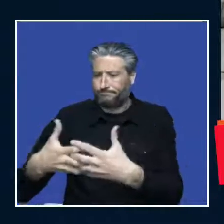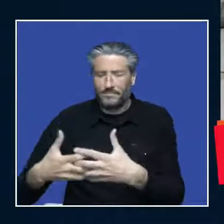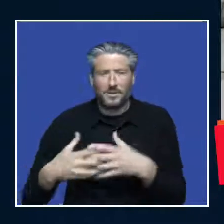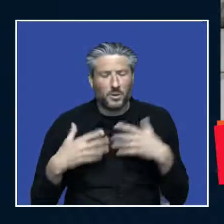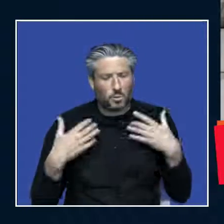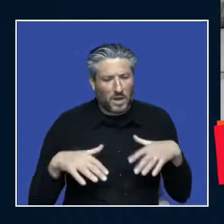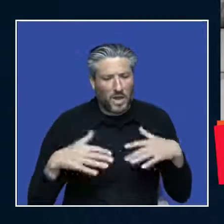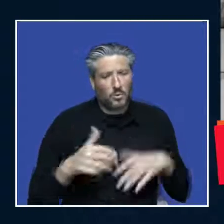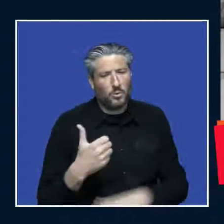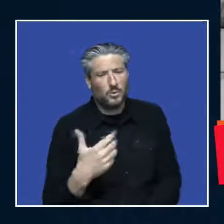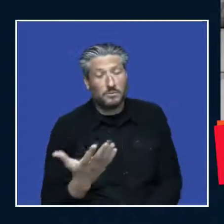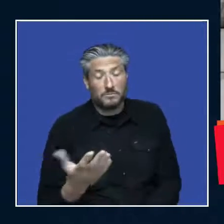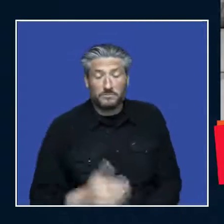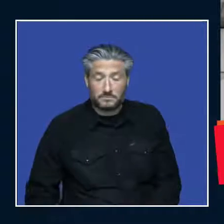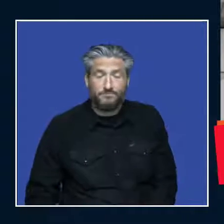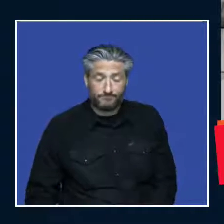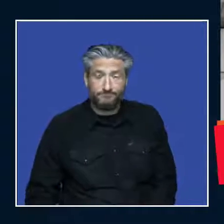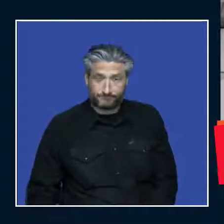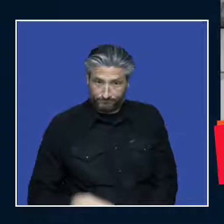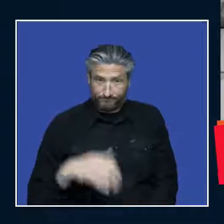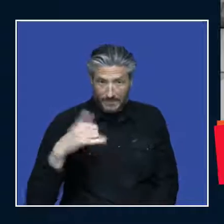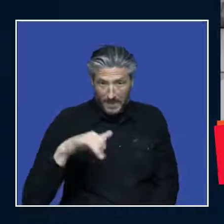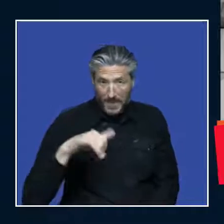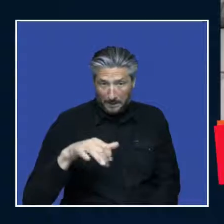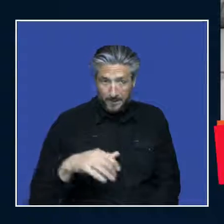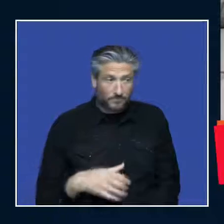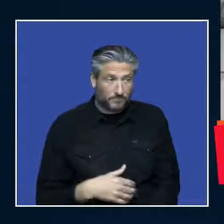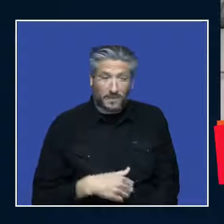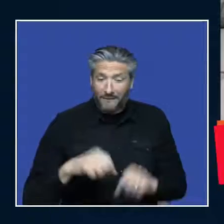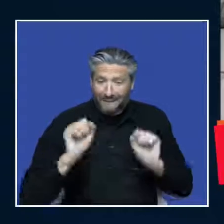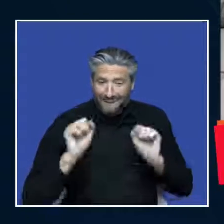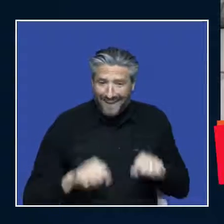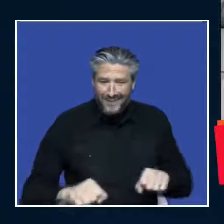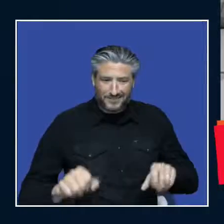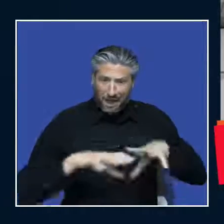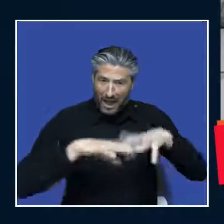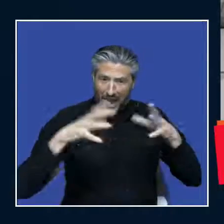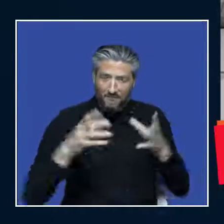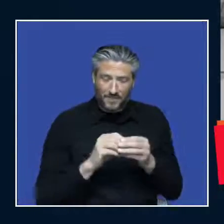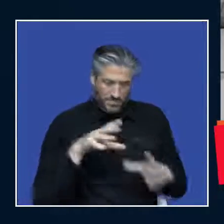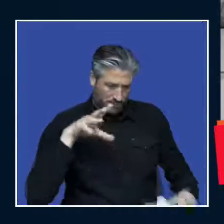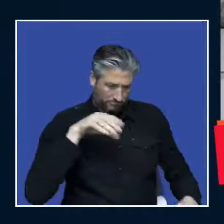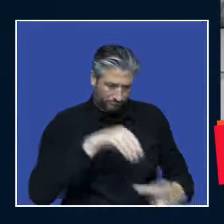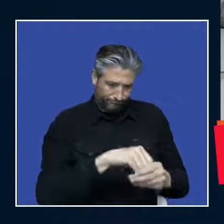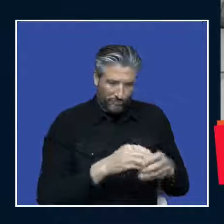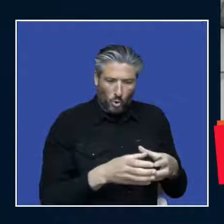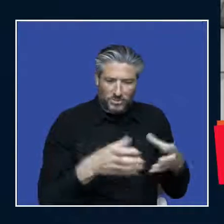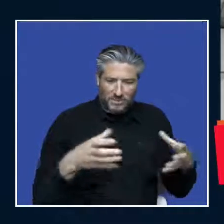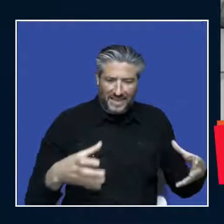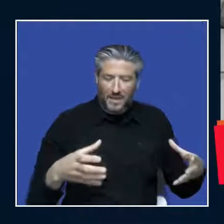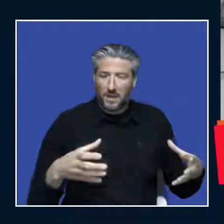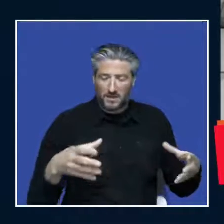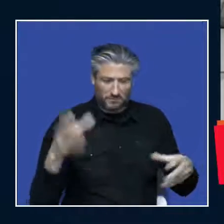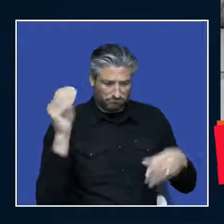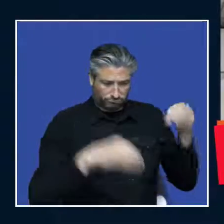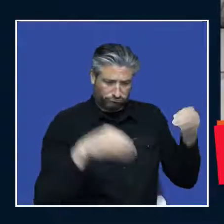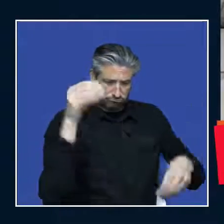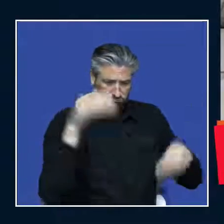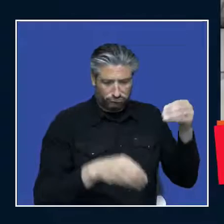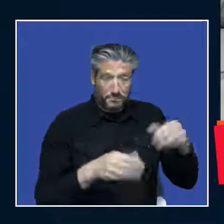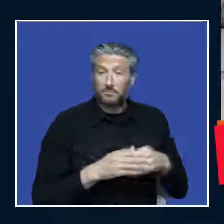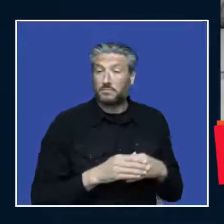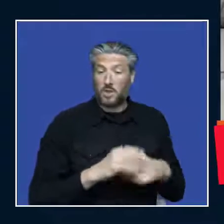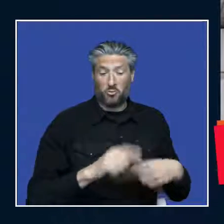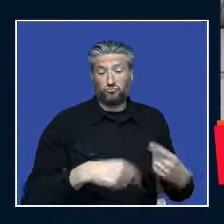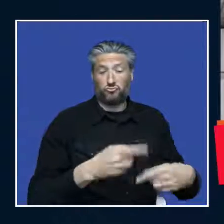is that, you can put everything in a container and it will just run. And as a developer, I should also be the one who creates